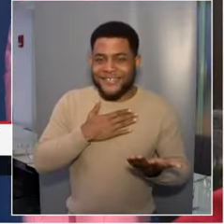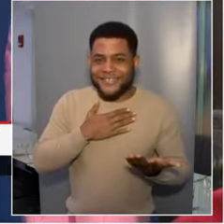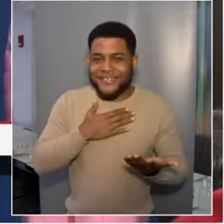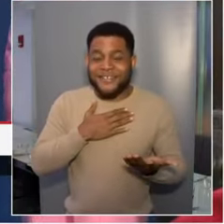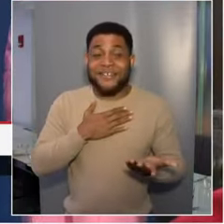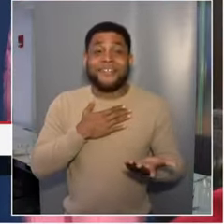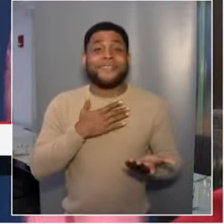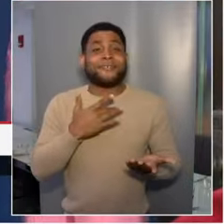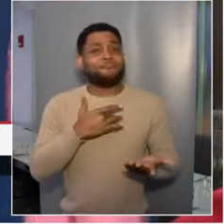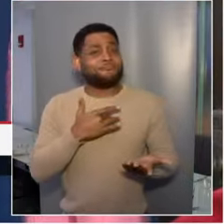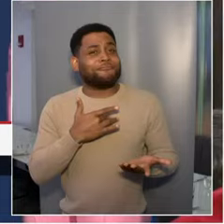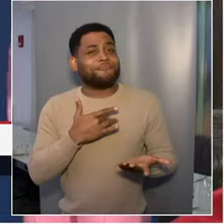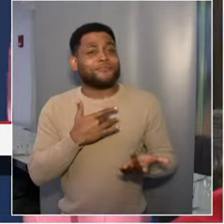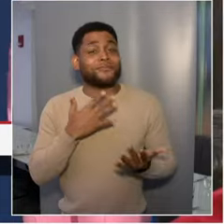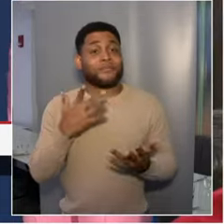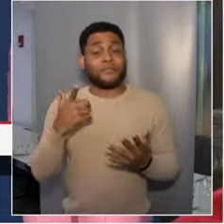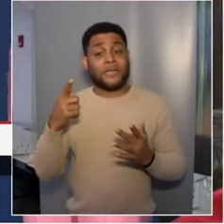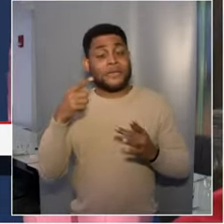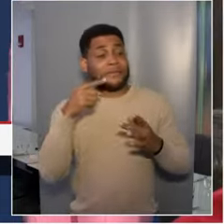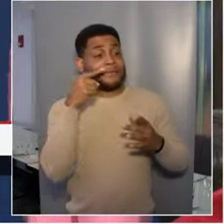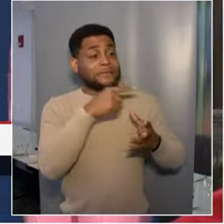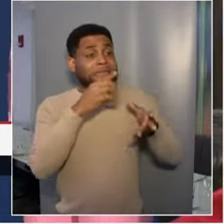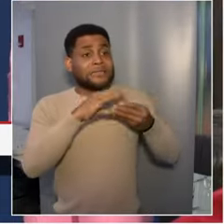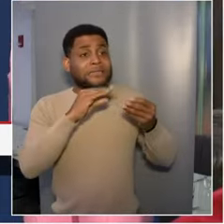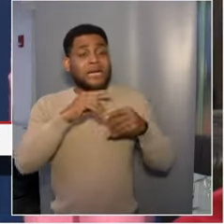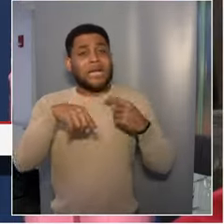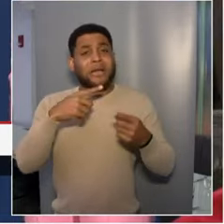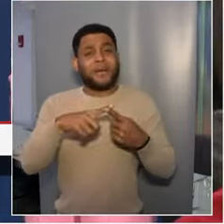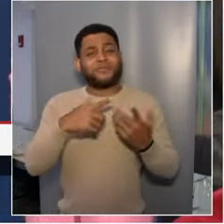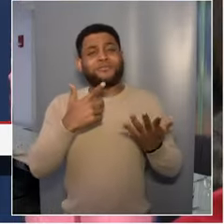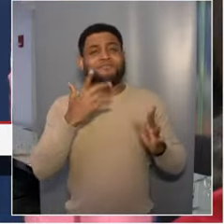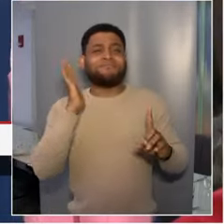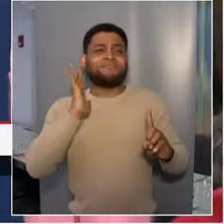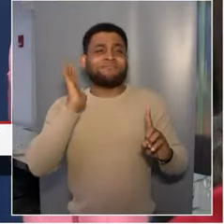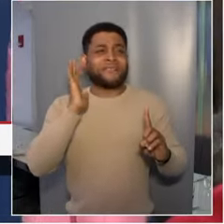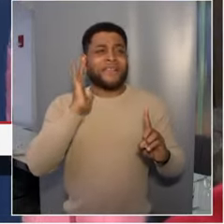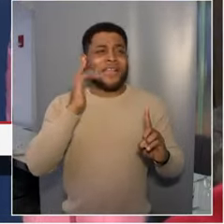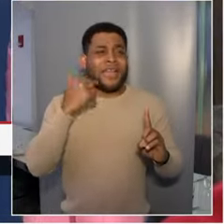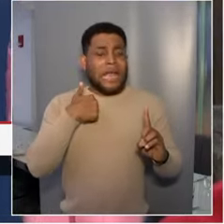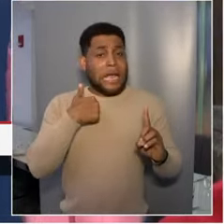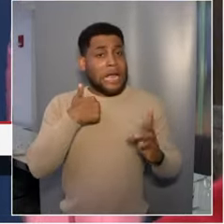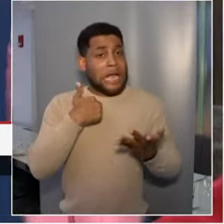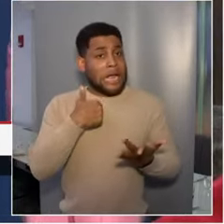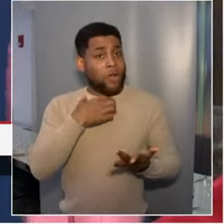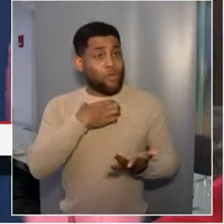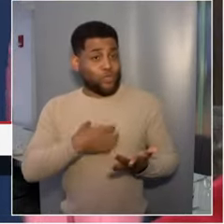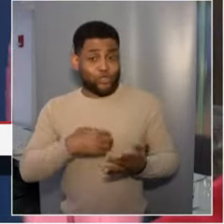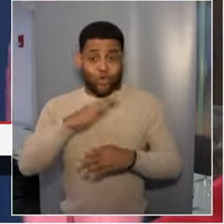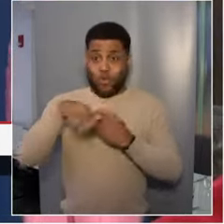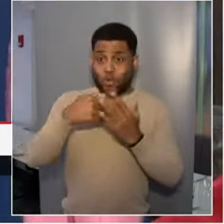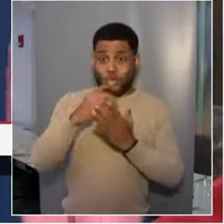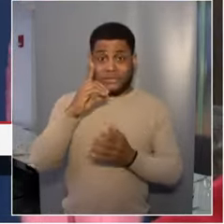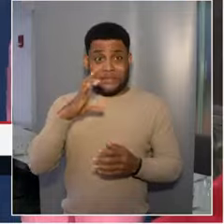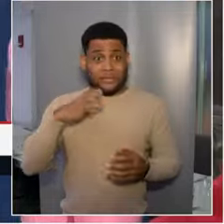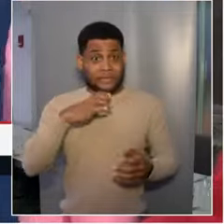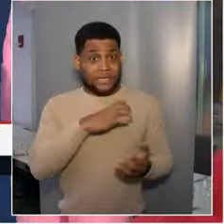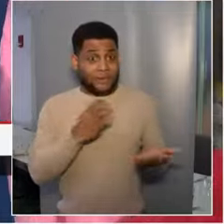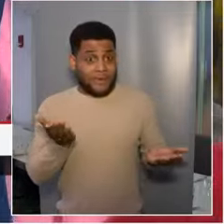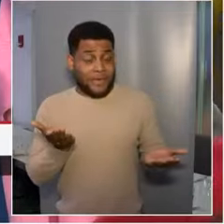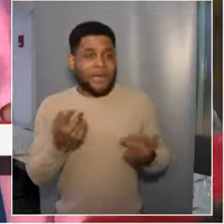earlier. I do want to acknowledge all the council members who are here, and there are a couple who aren't, who would be here other than